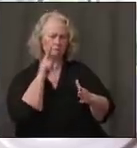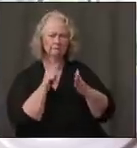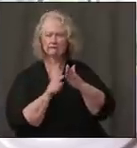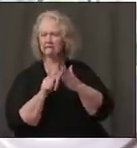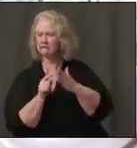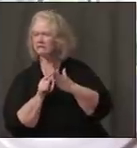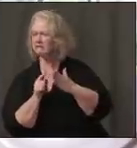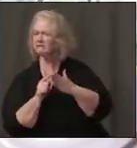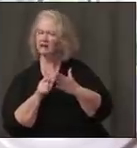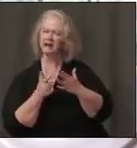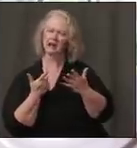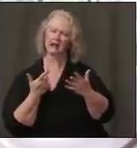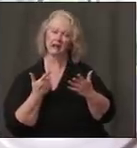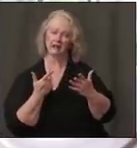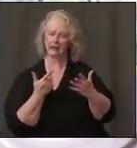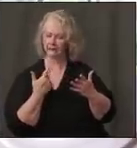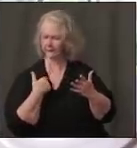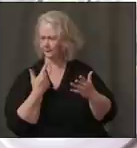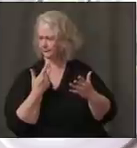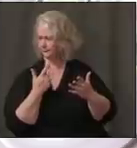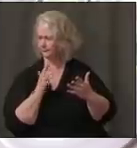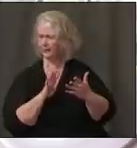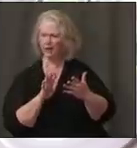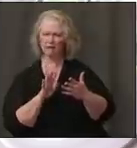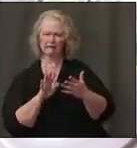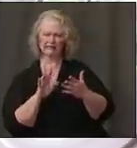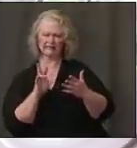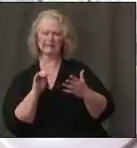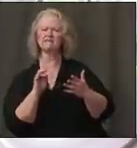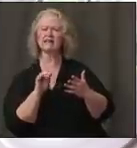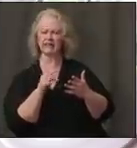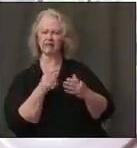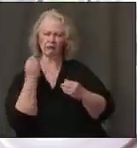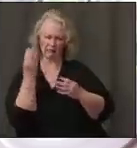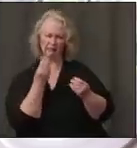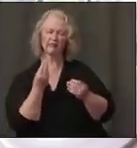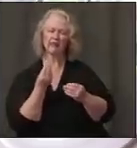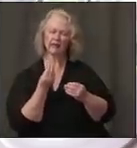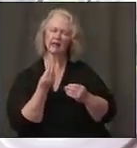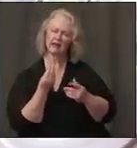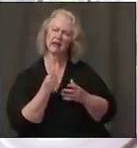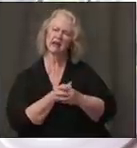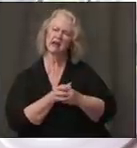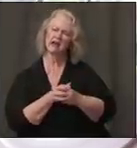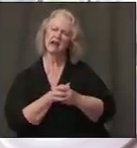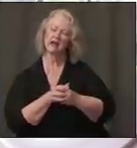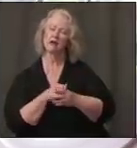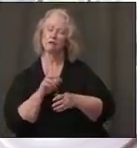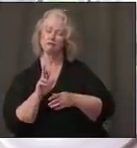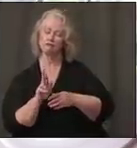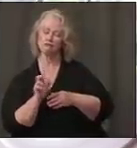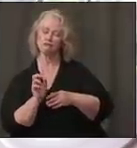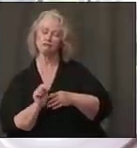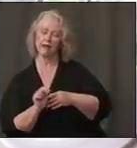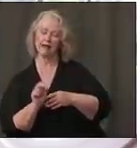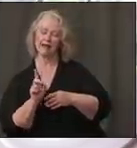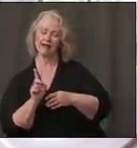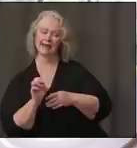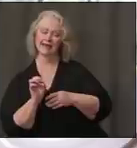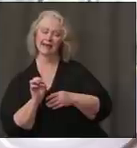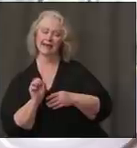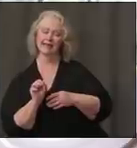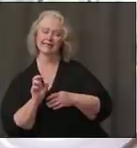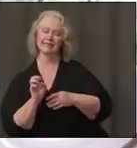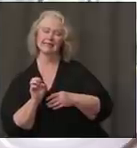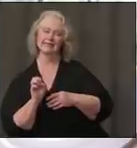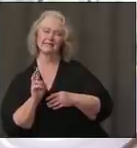FDA. They were about 73 weeks ago, and it's growing. I think about what can be available for the fall. We now have remdesivir available under an emergency